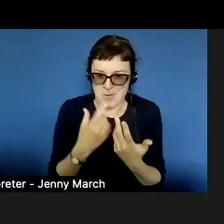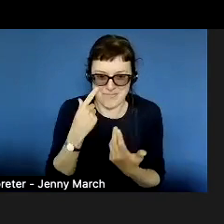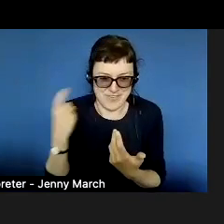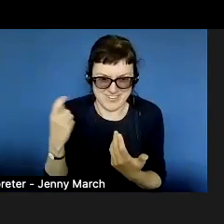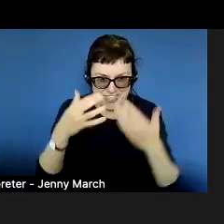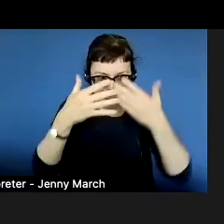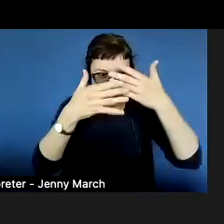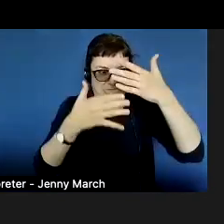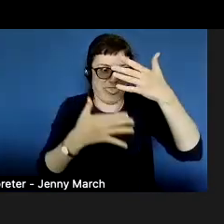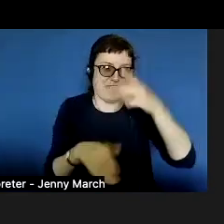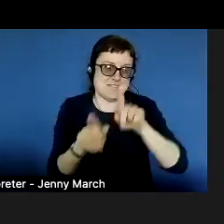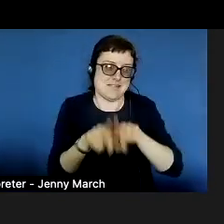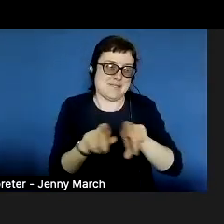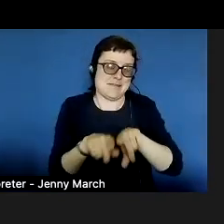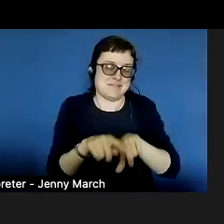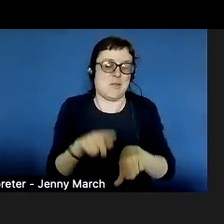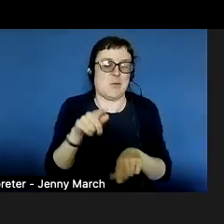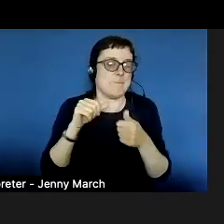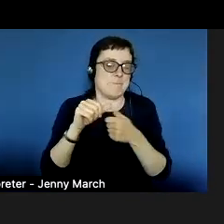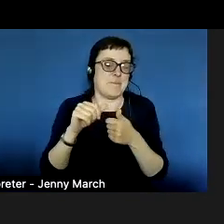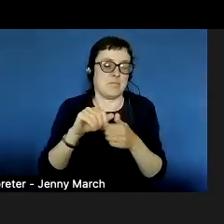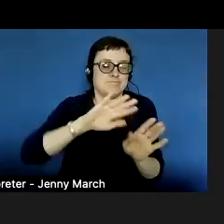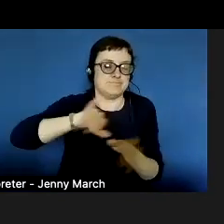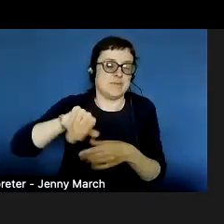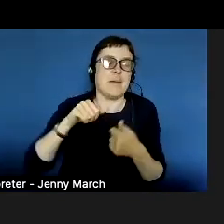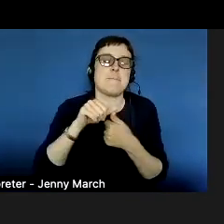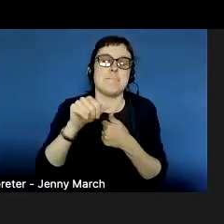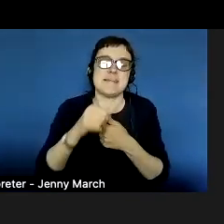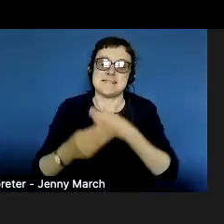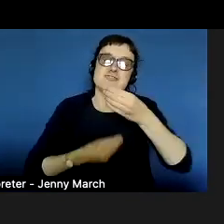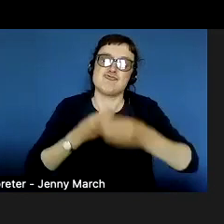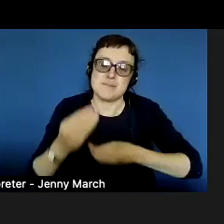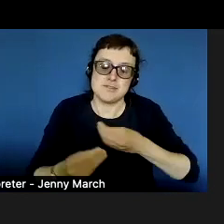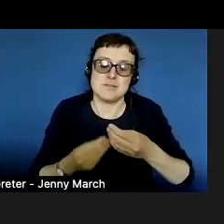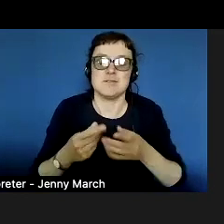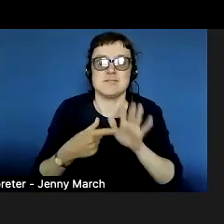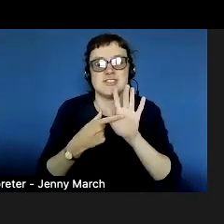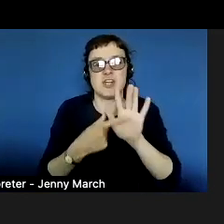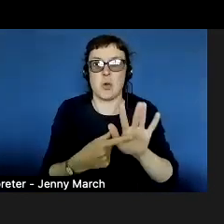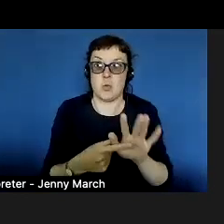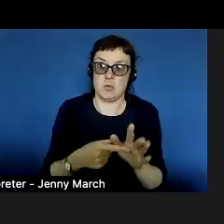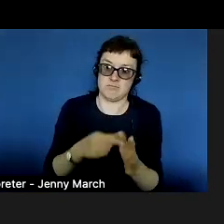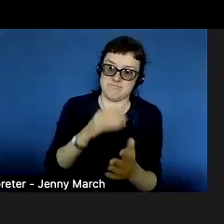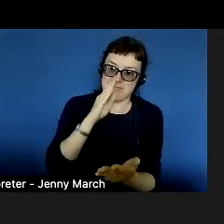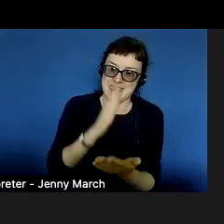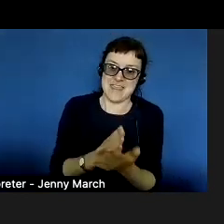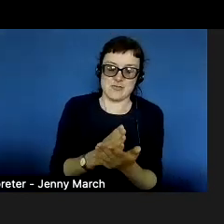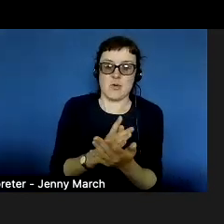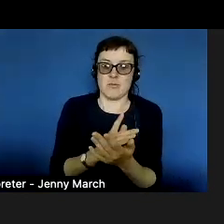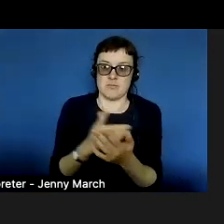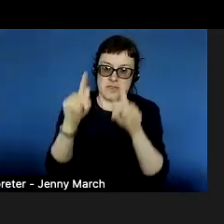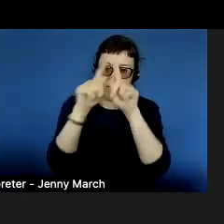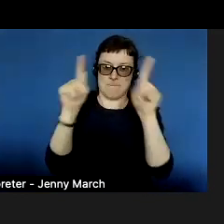used more of the description to help inform more of a literal interpretation of what you could see.